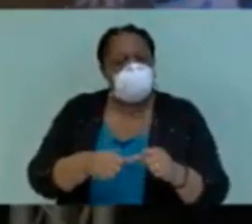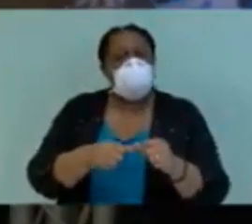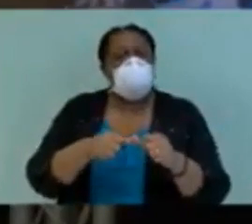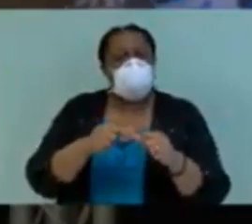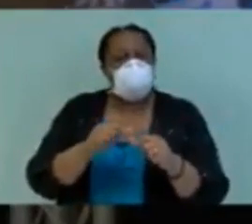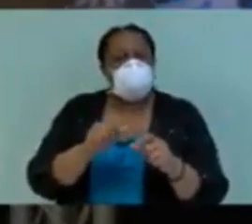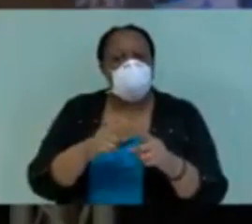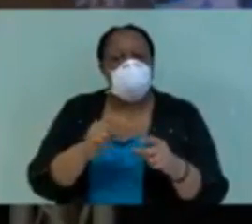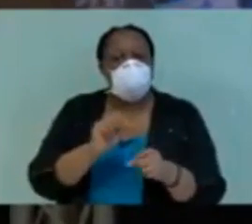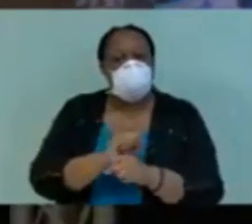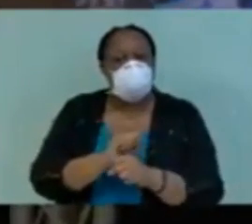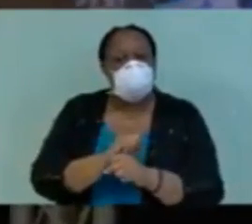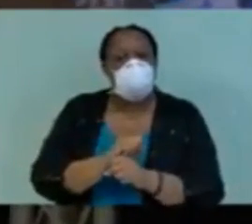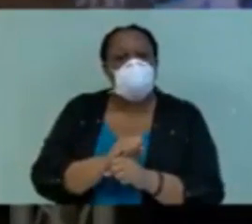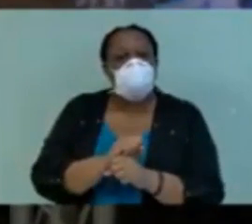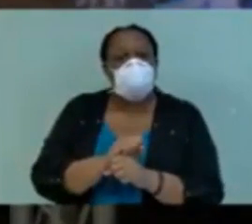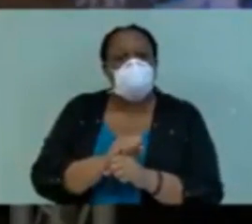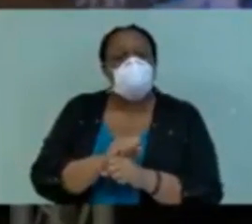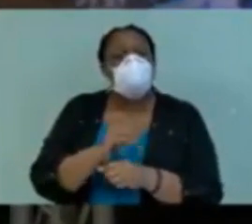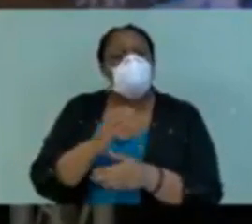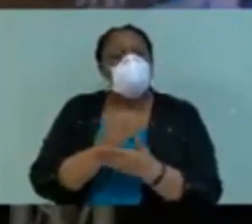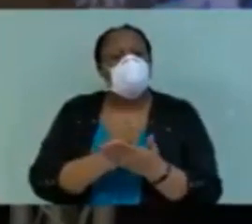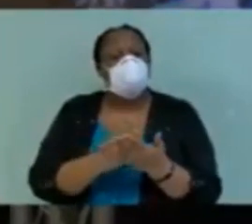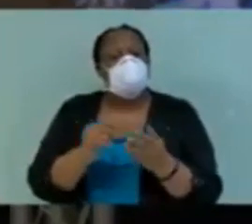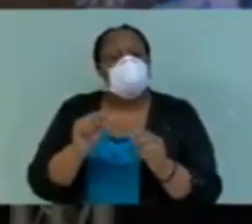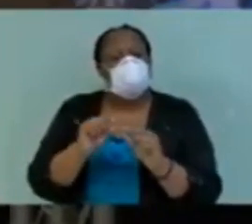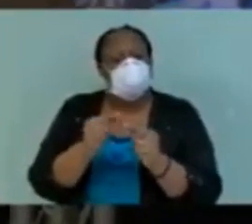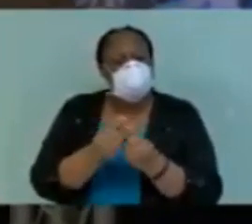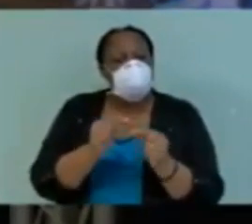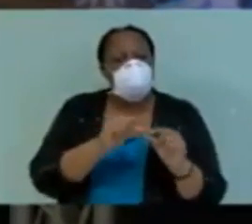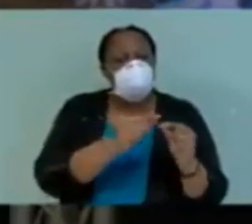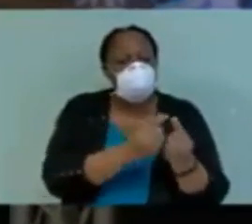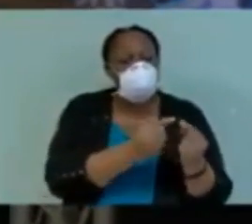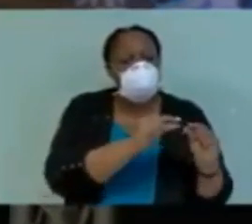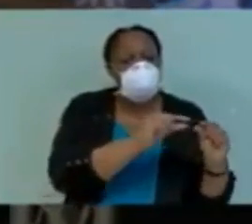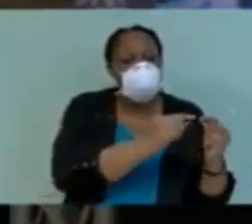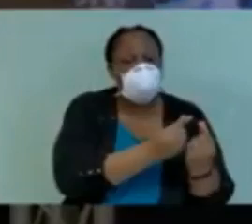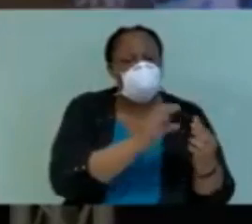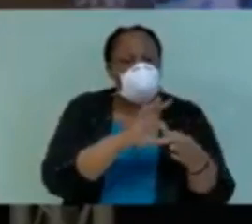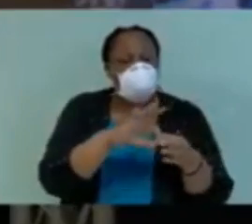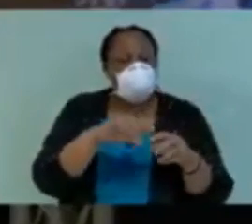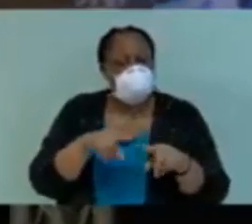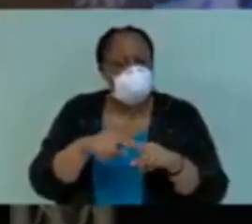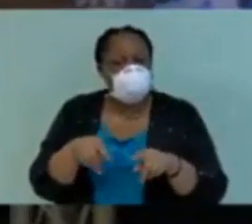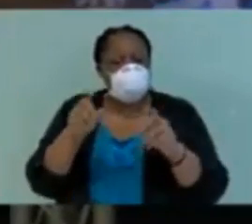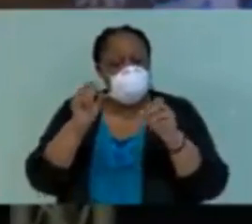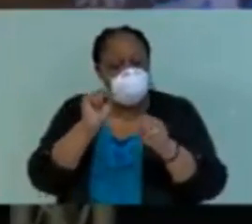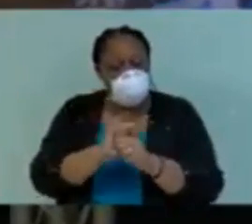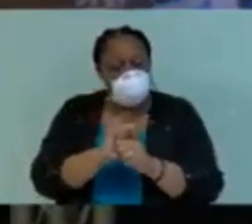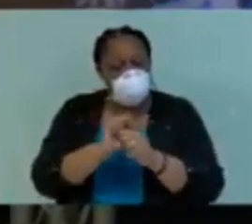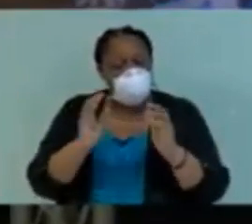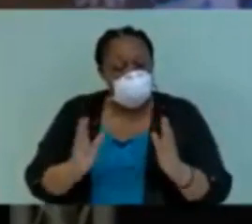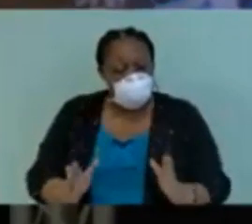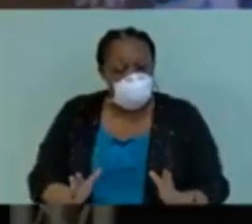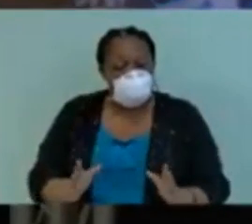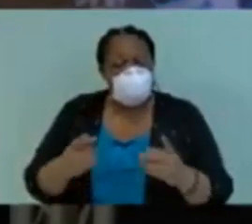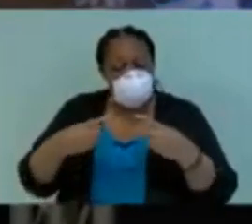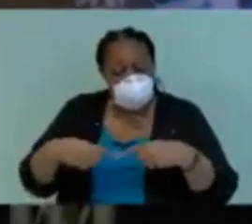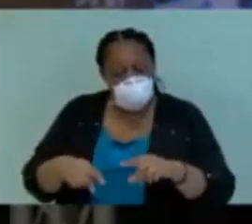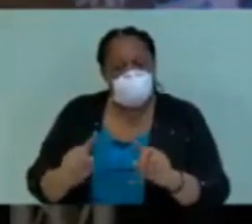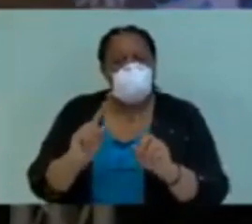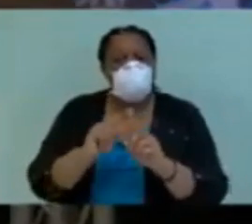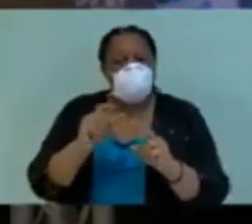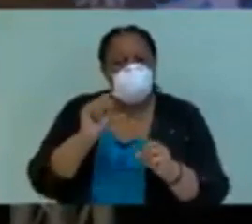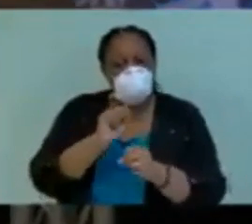continued with near total closure at the airport, cessation of activities at the cruise